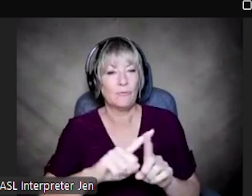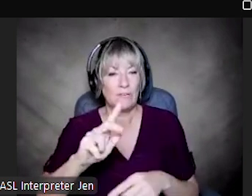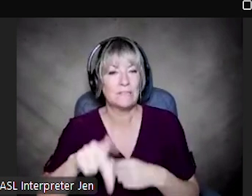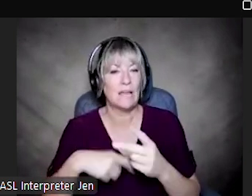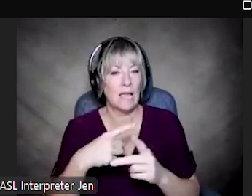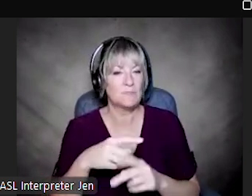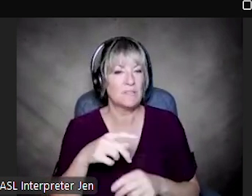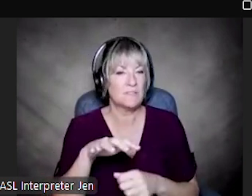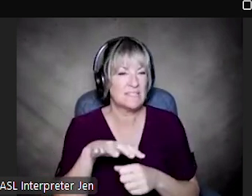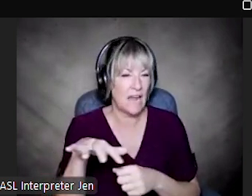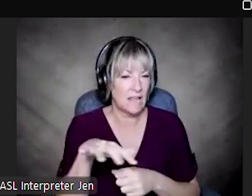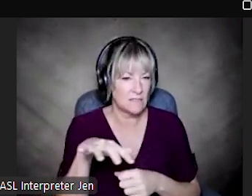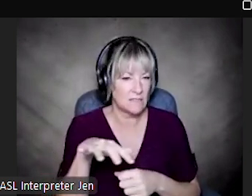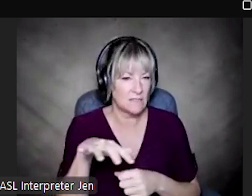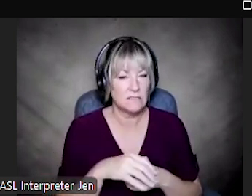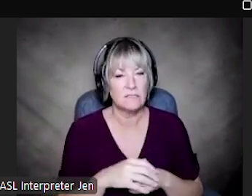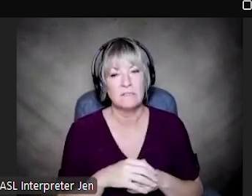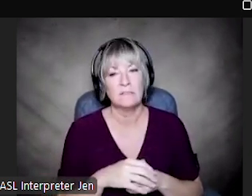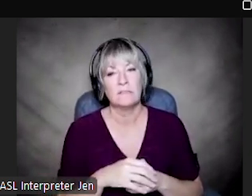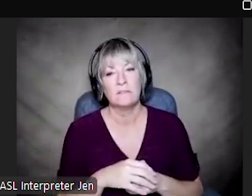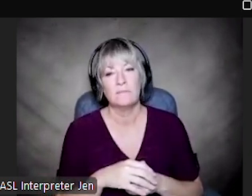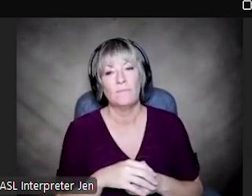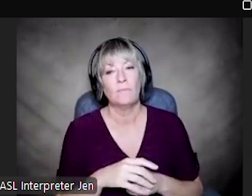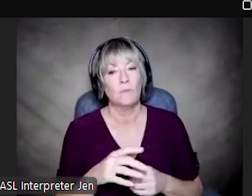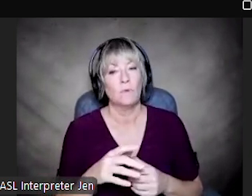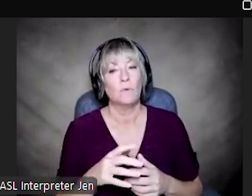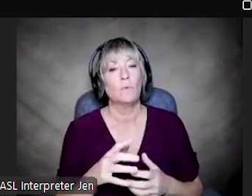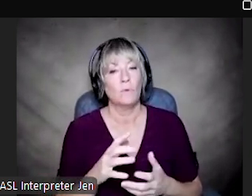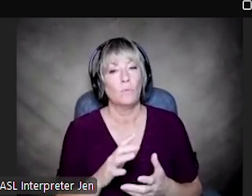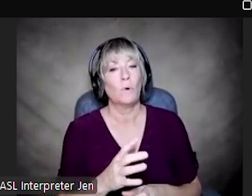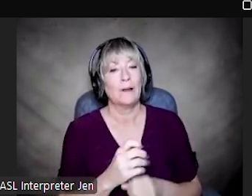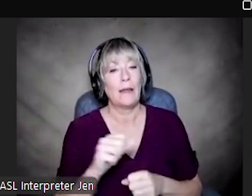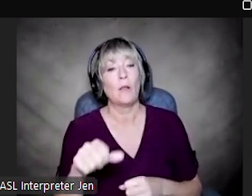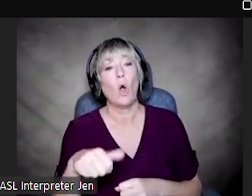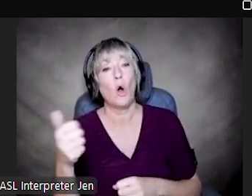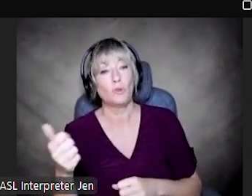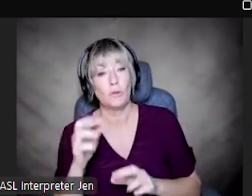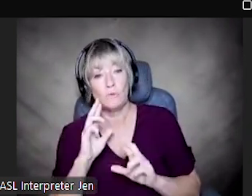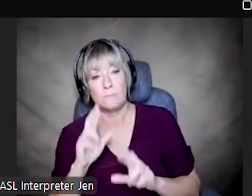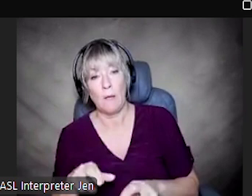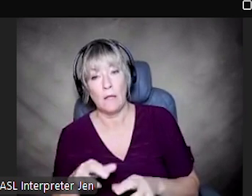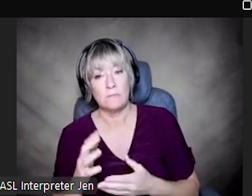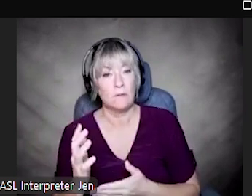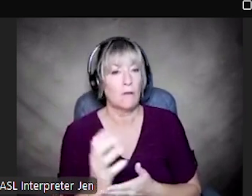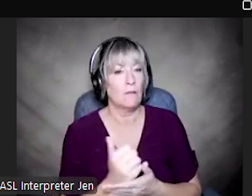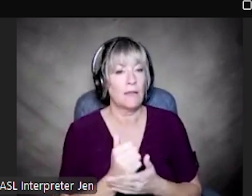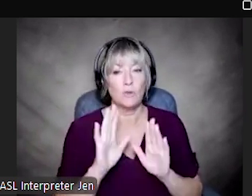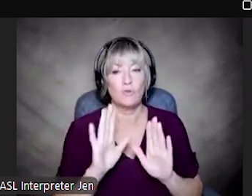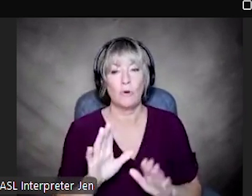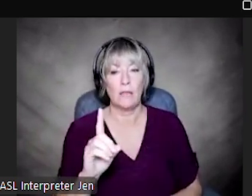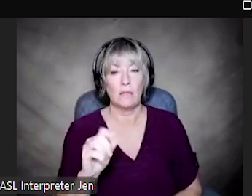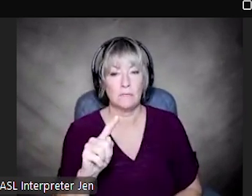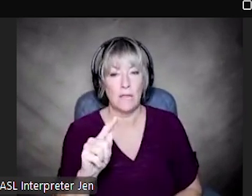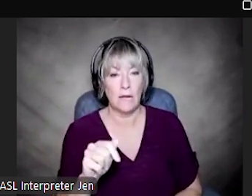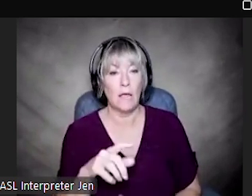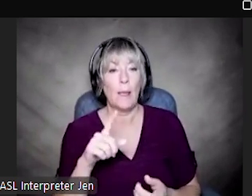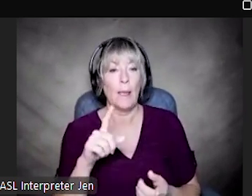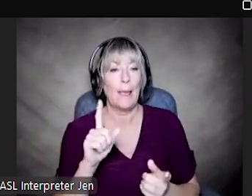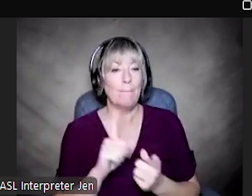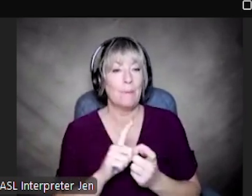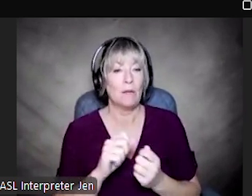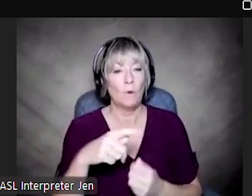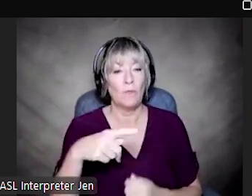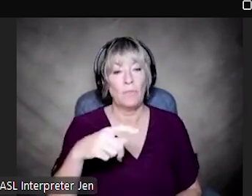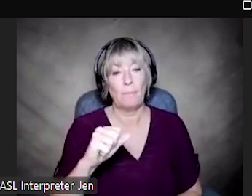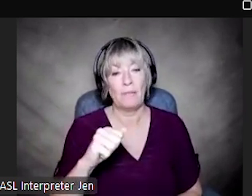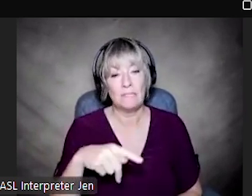settings. We are getting that alternate response. We're collecting really great data and meeting with our PSAPs every